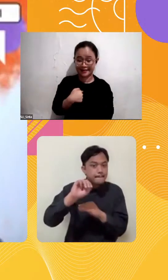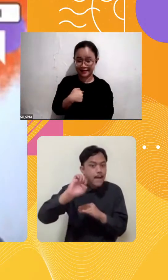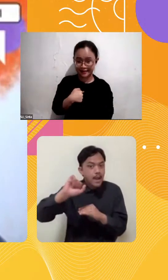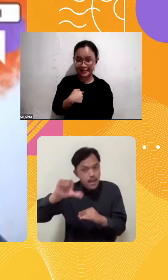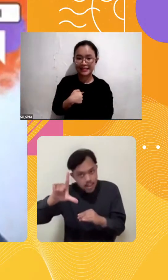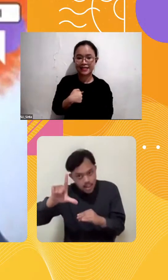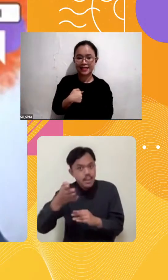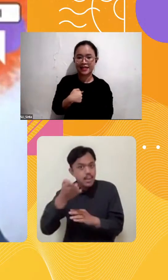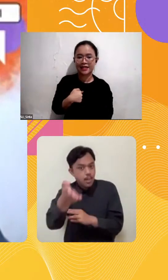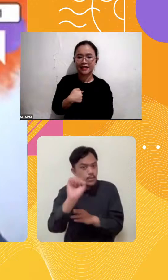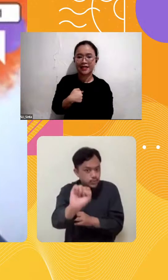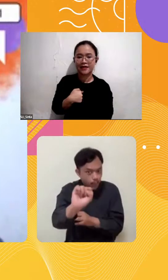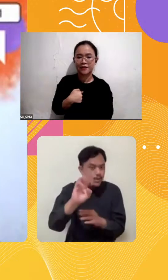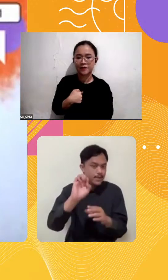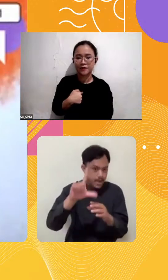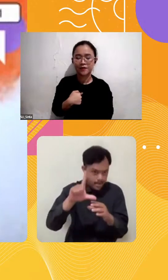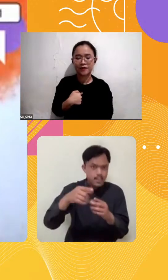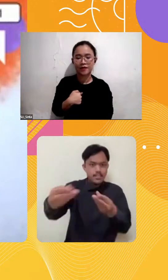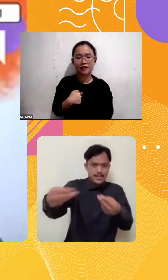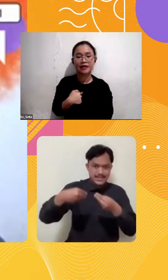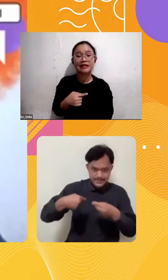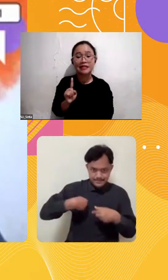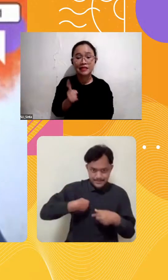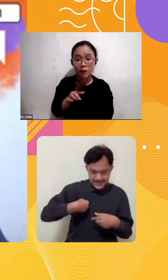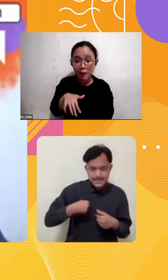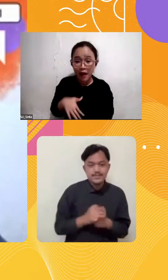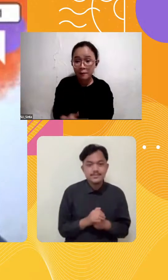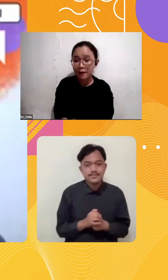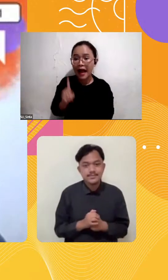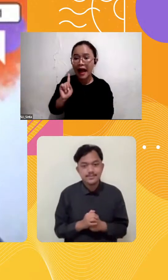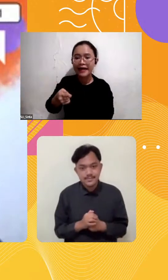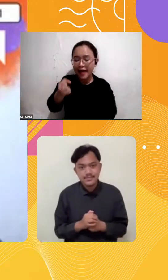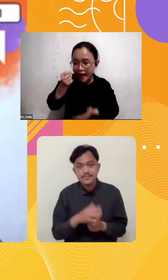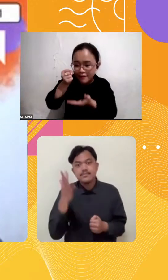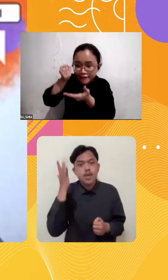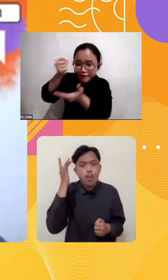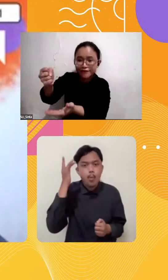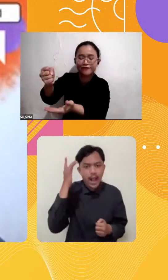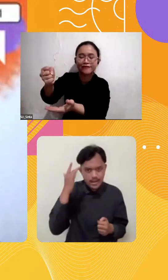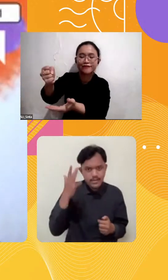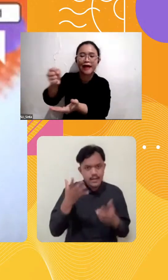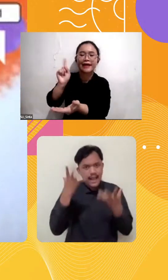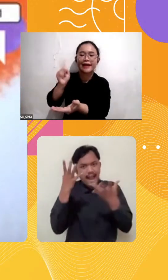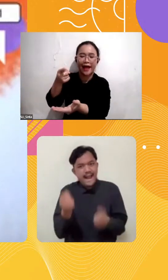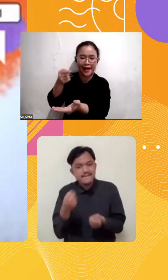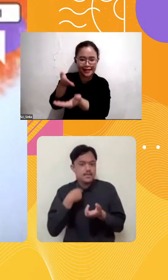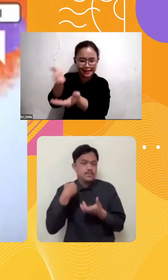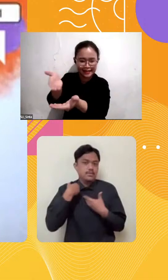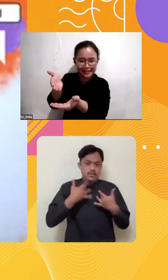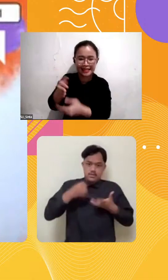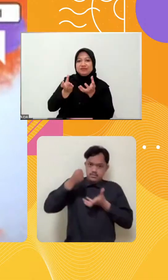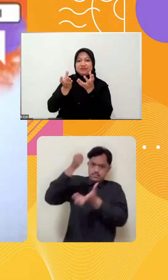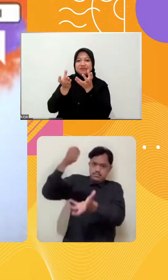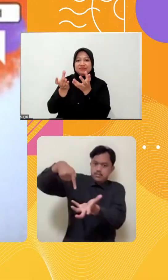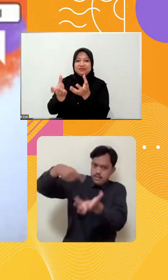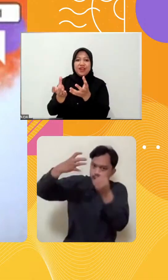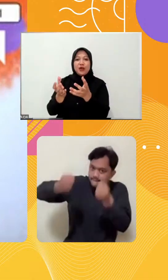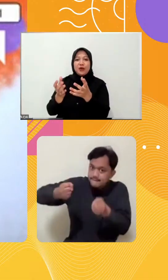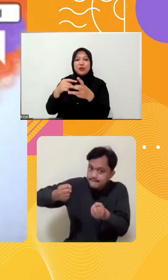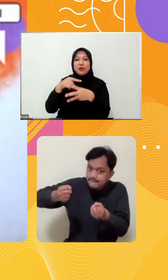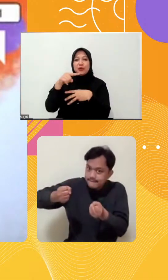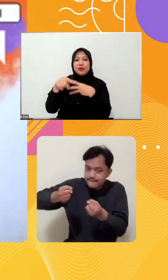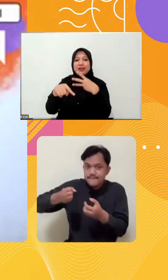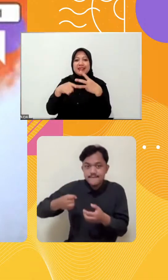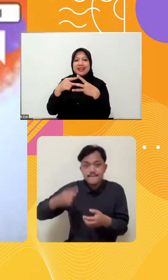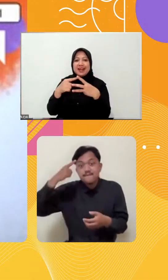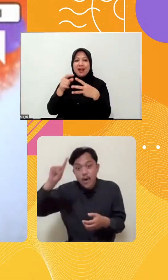like a special prize that is for 3 winners will get a